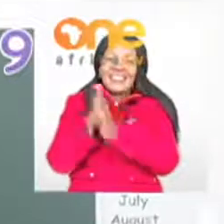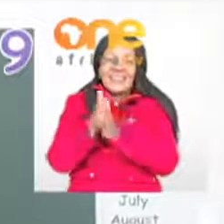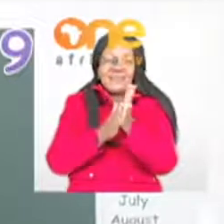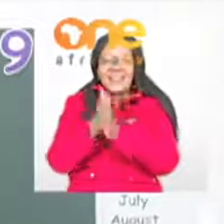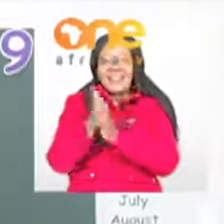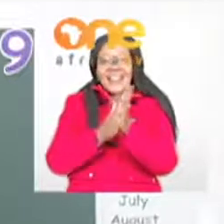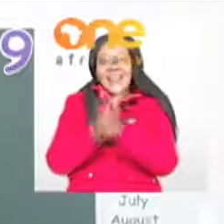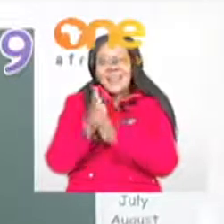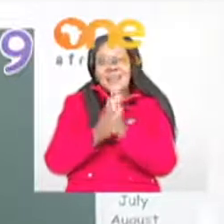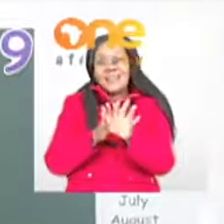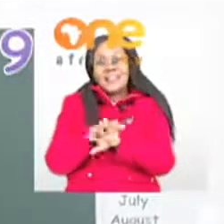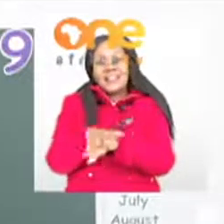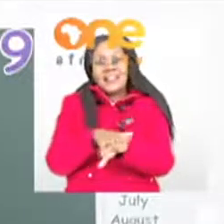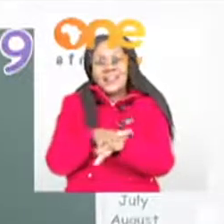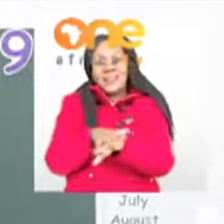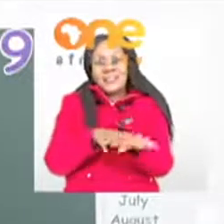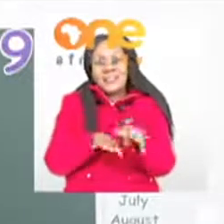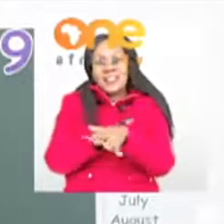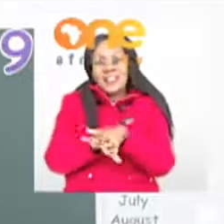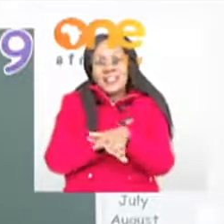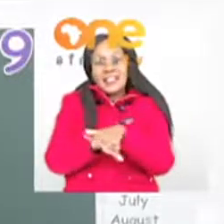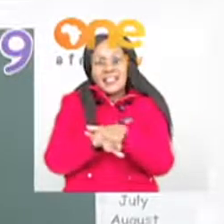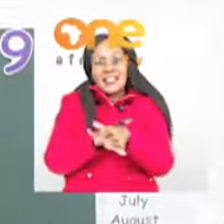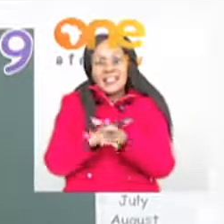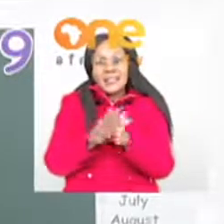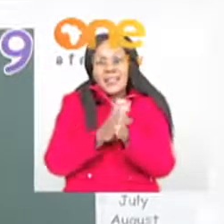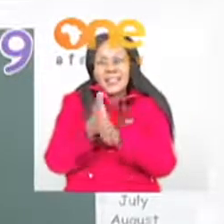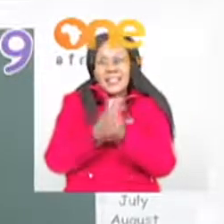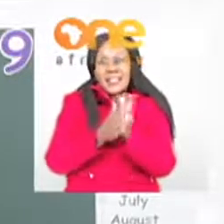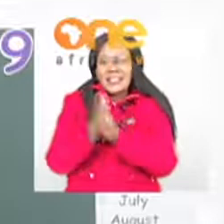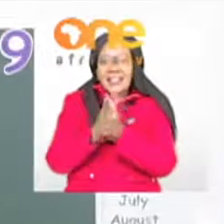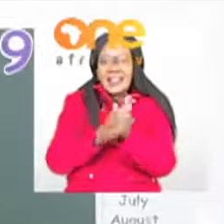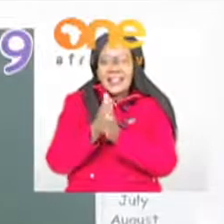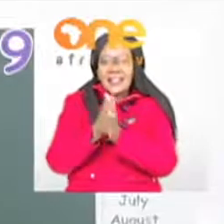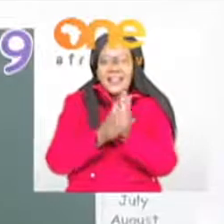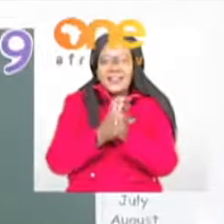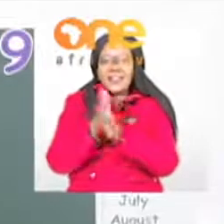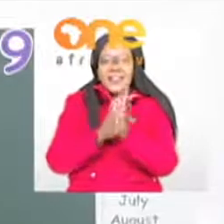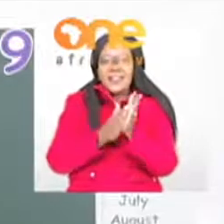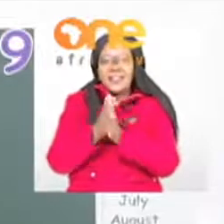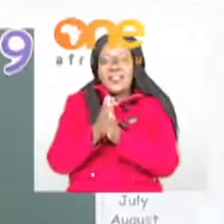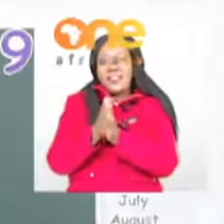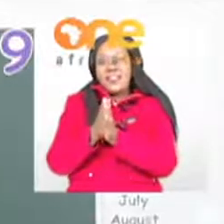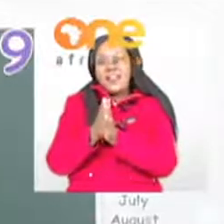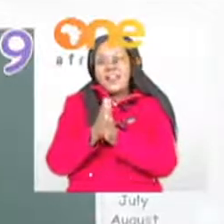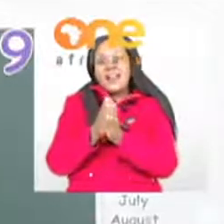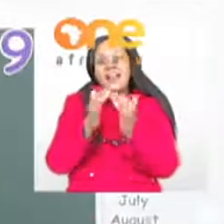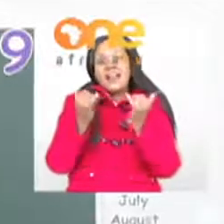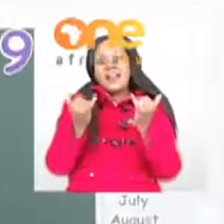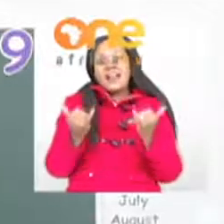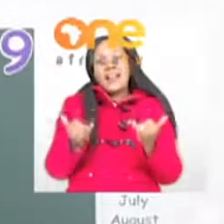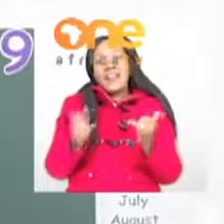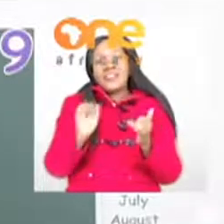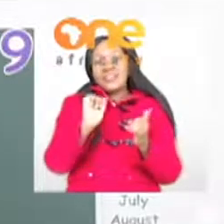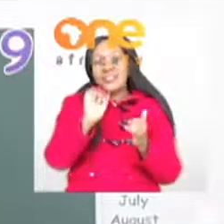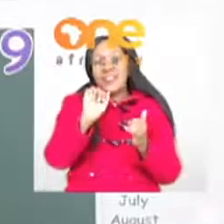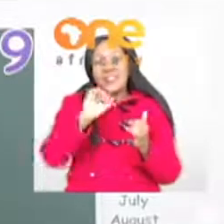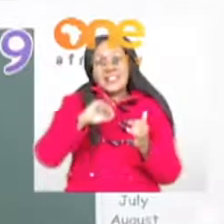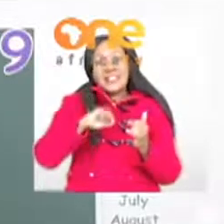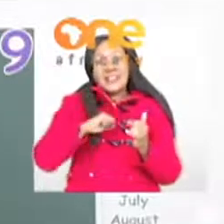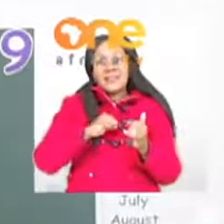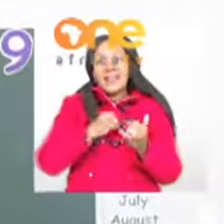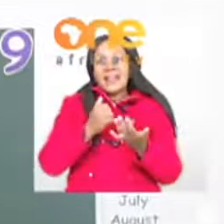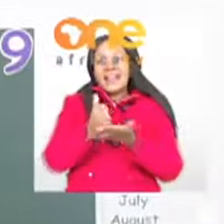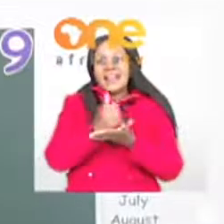Rub, rub, rub your hands back, inside and forth. Now your hands